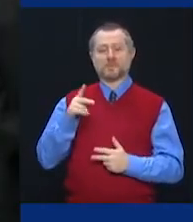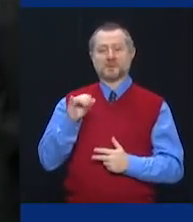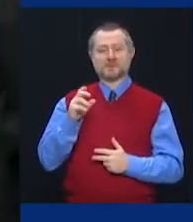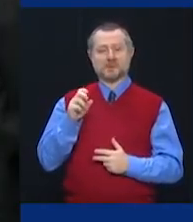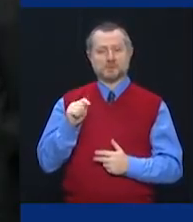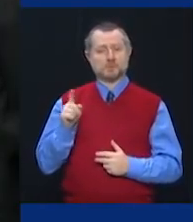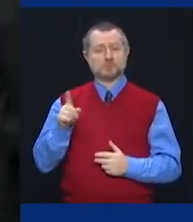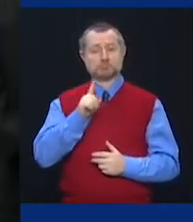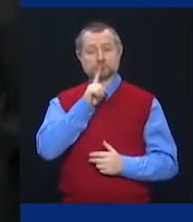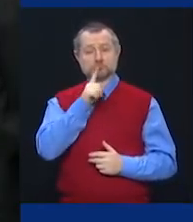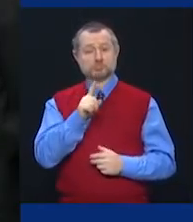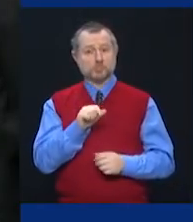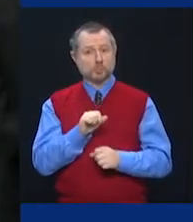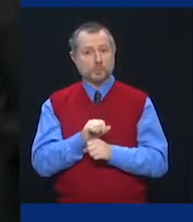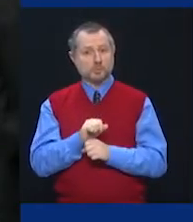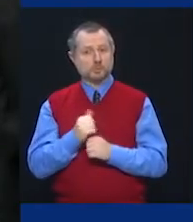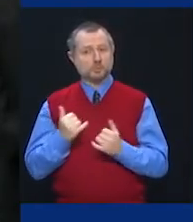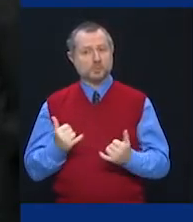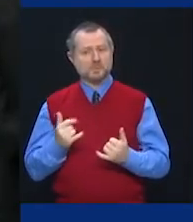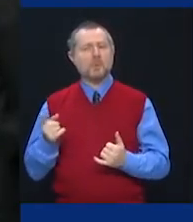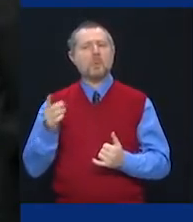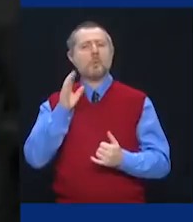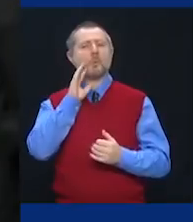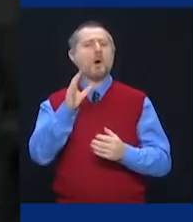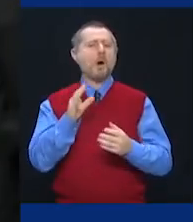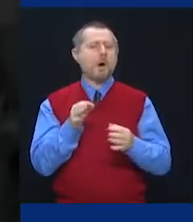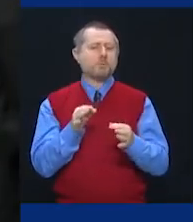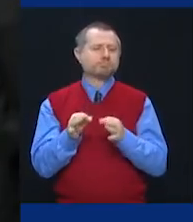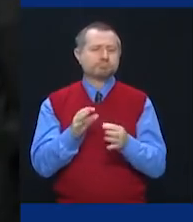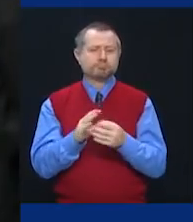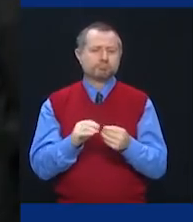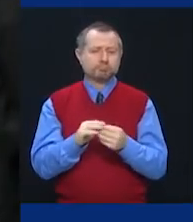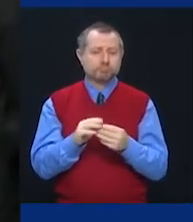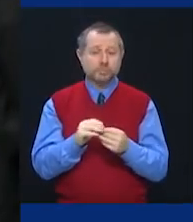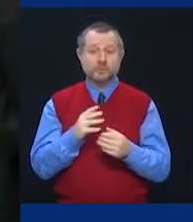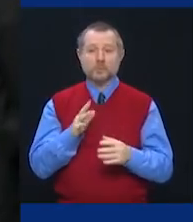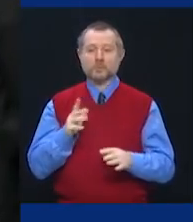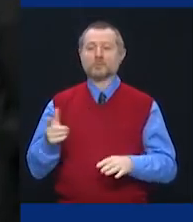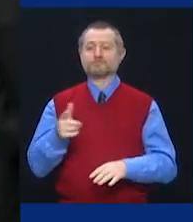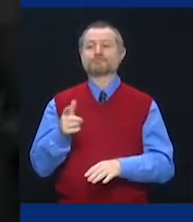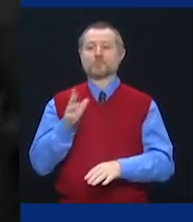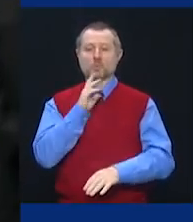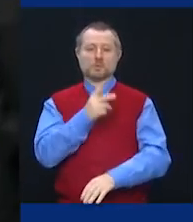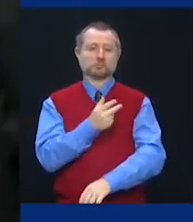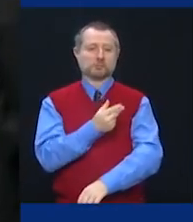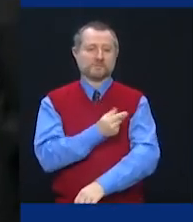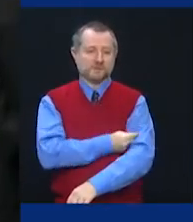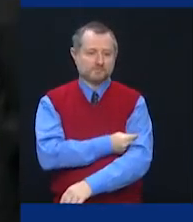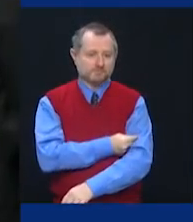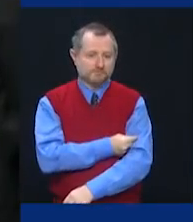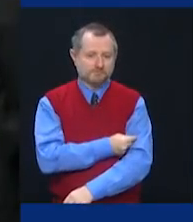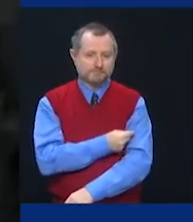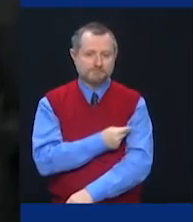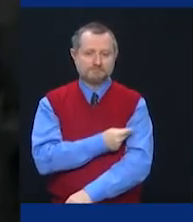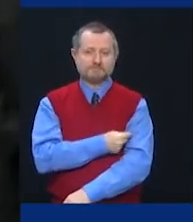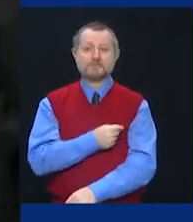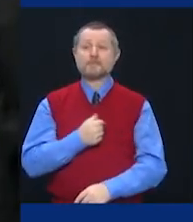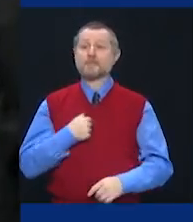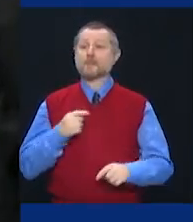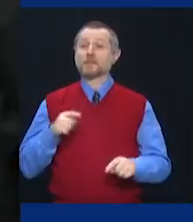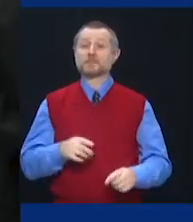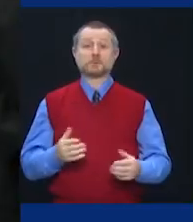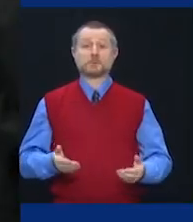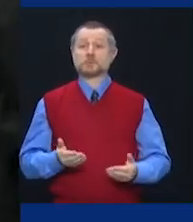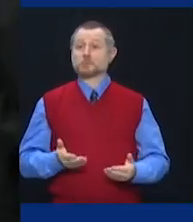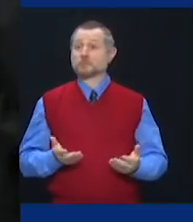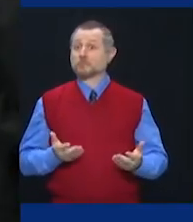today because he'll make some remarks, and then he'll be receiving a vaccine. Coming to Javits, I was